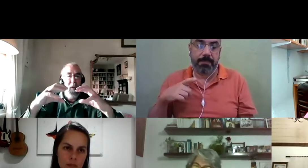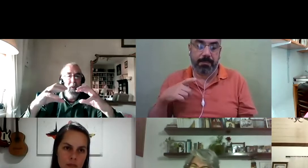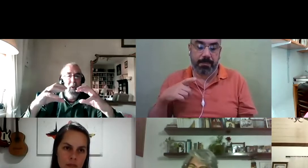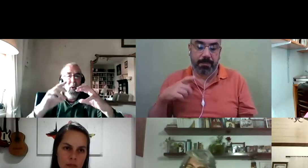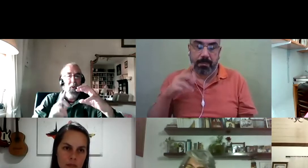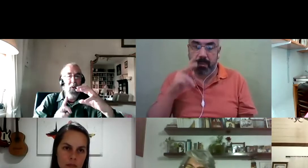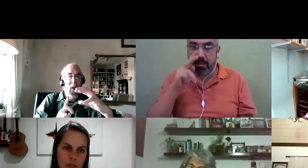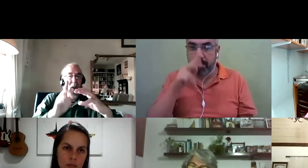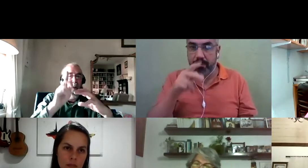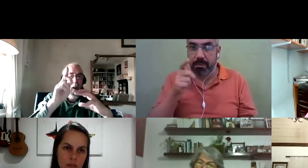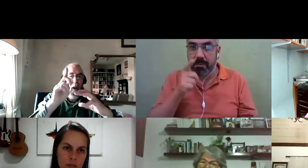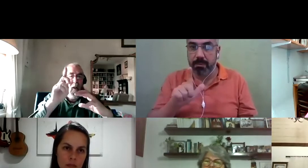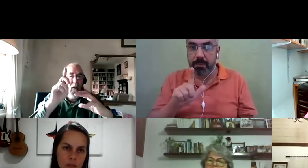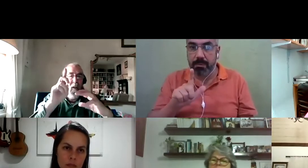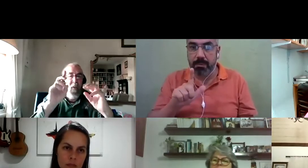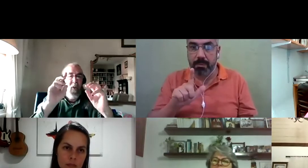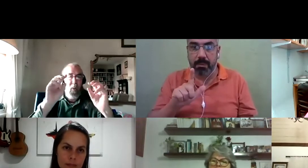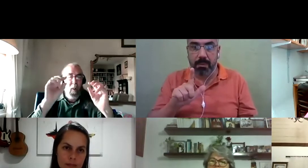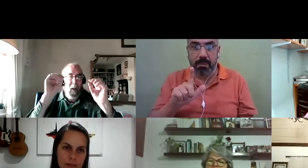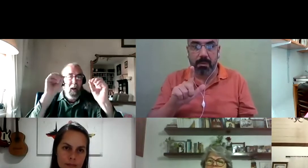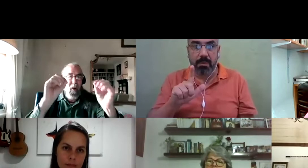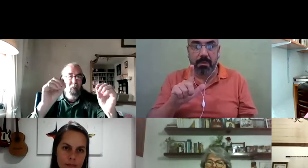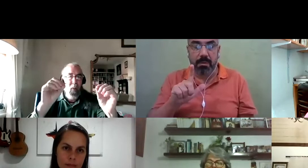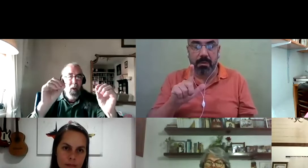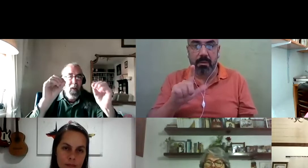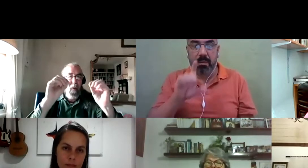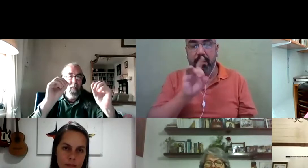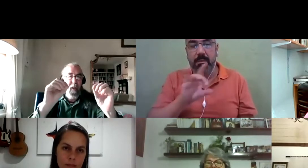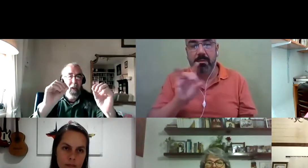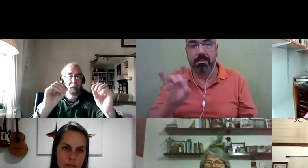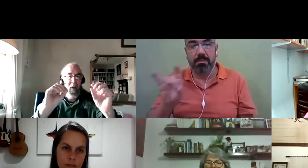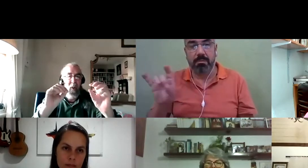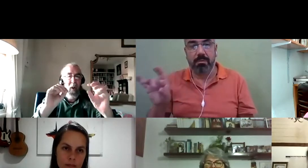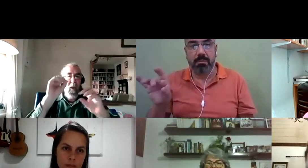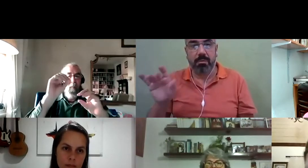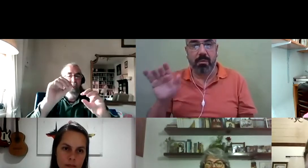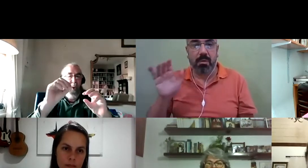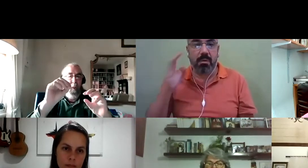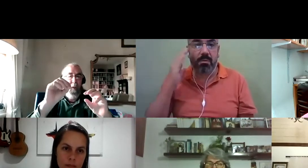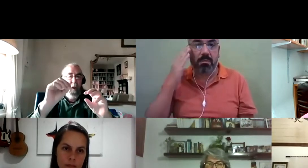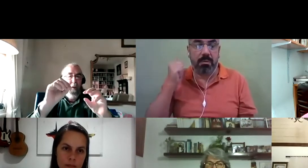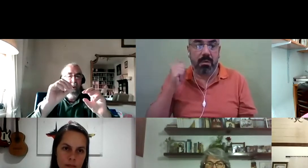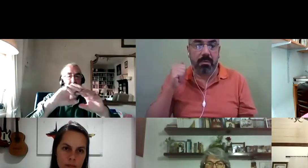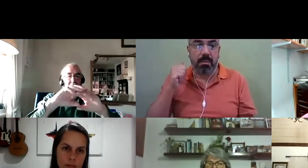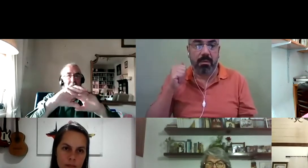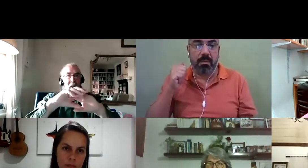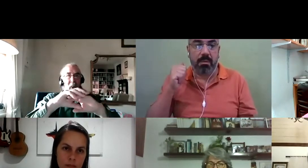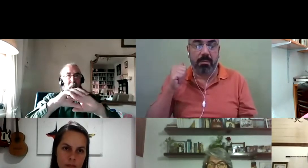between two forces. So an individual, a powerful, charismatic individual, comes forward